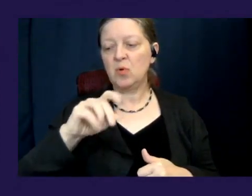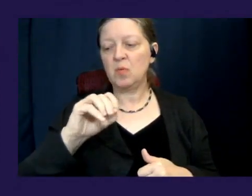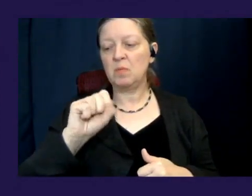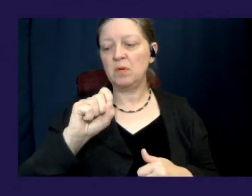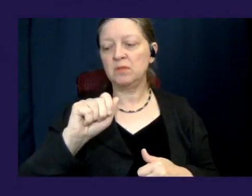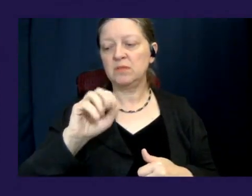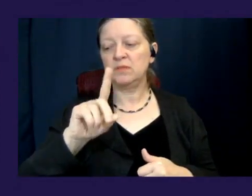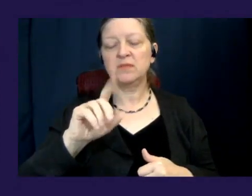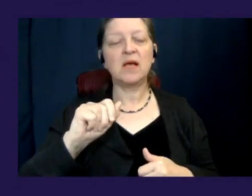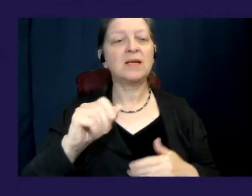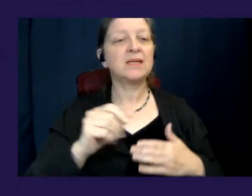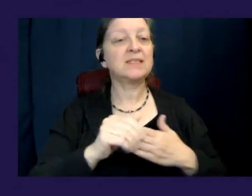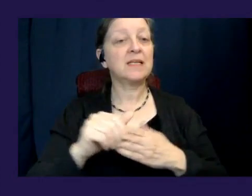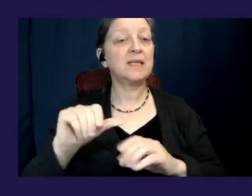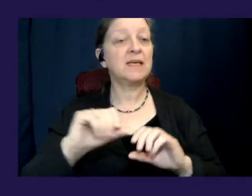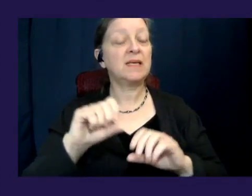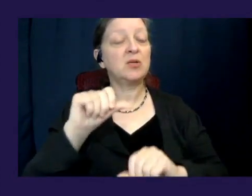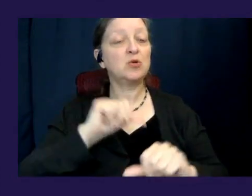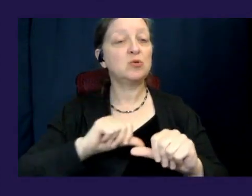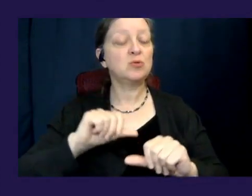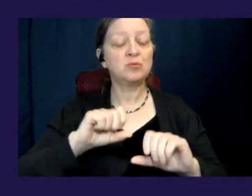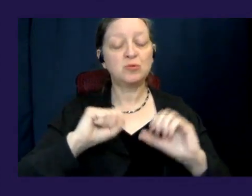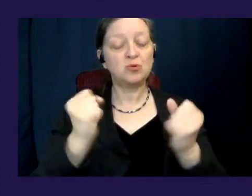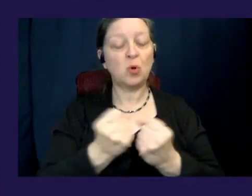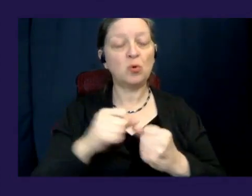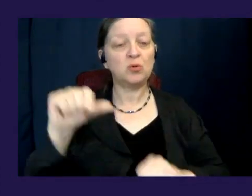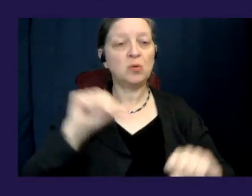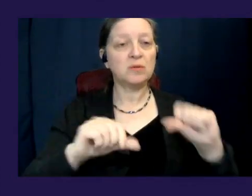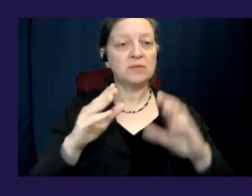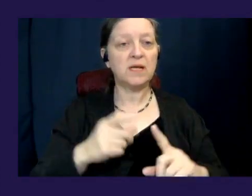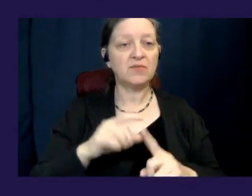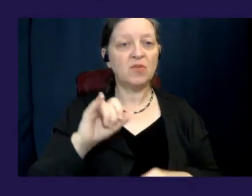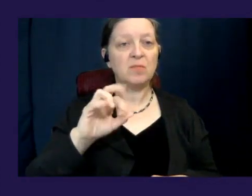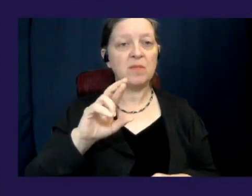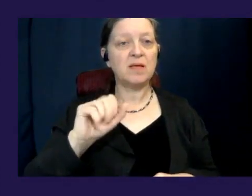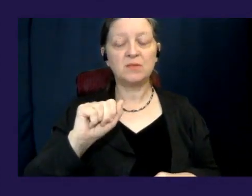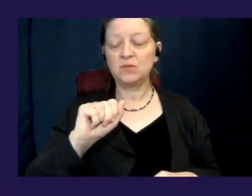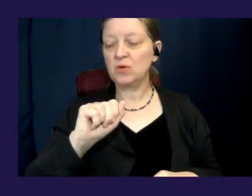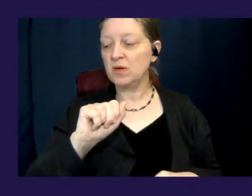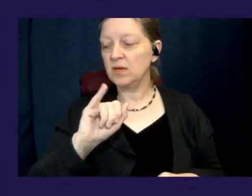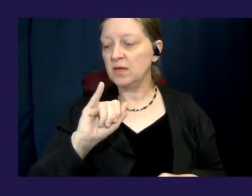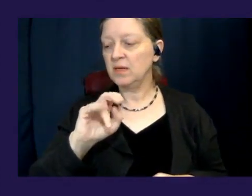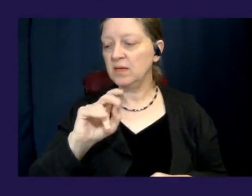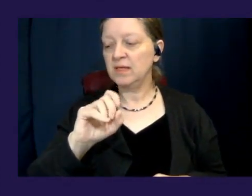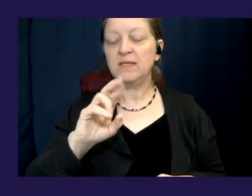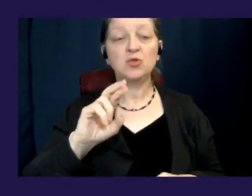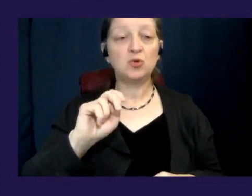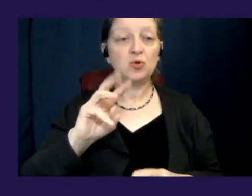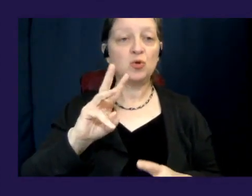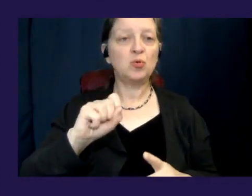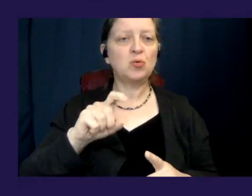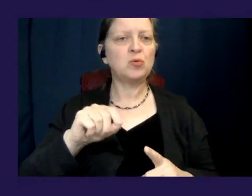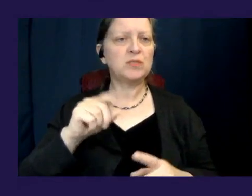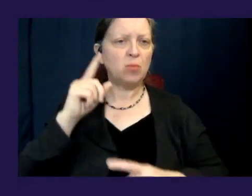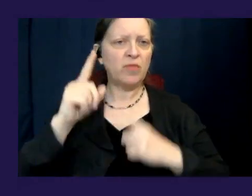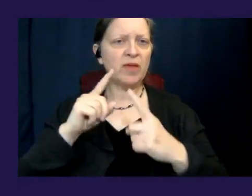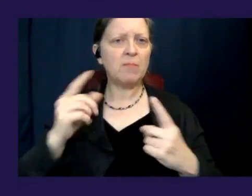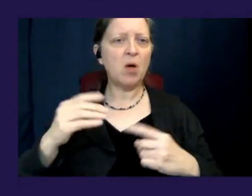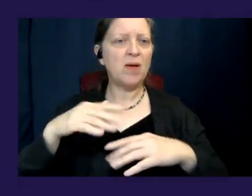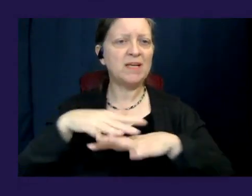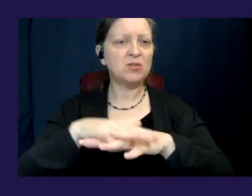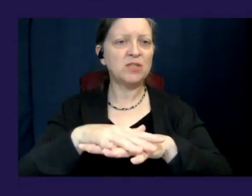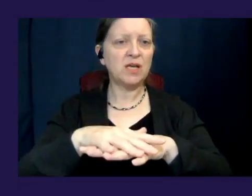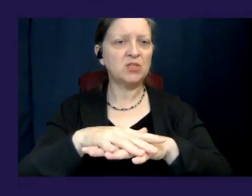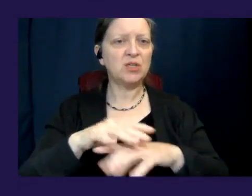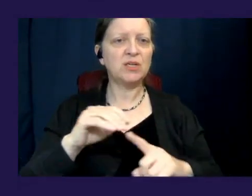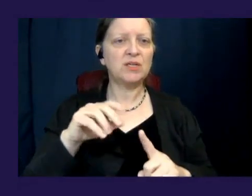will be reflecting on how infodemics, social listening, and community feedback intersect, and taking this from a global perspective,